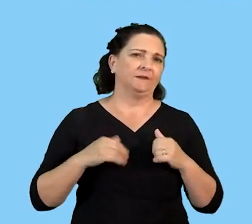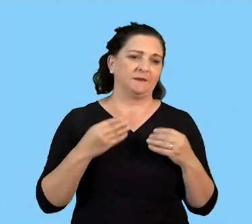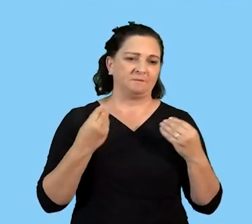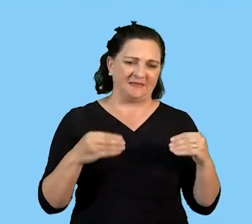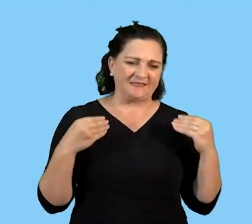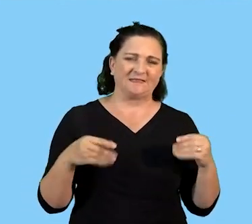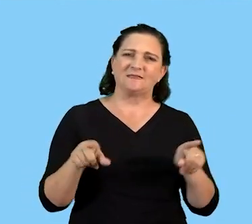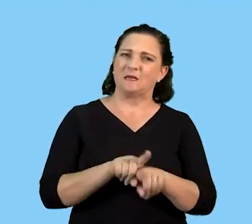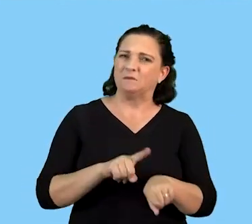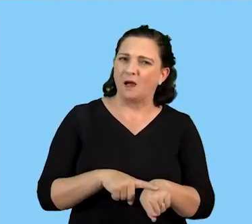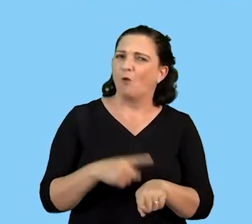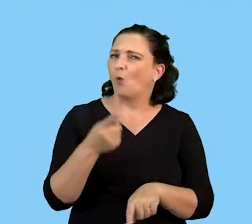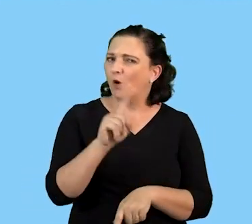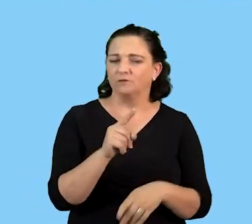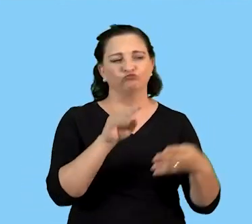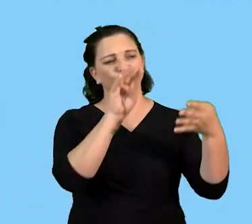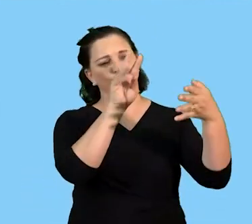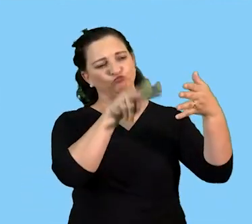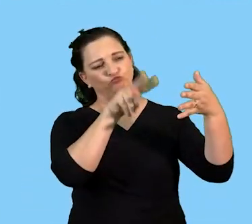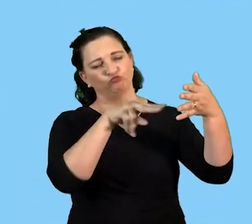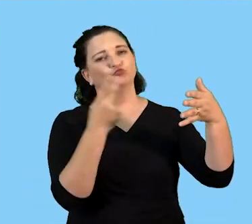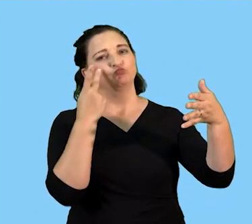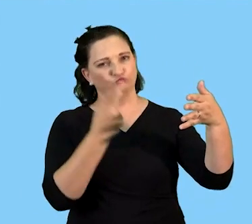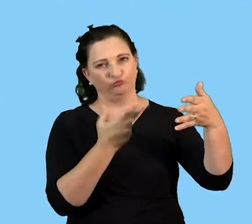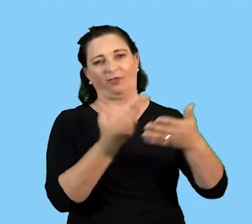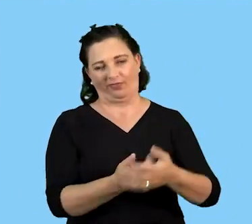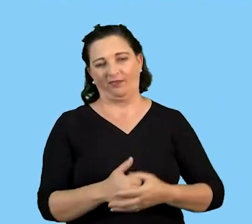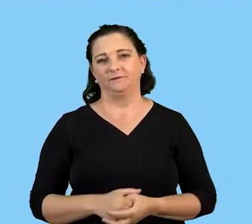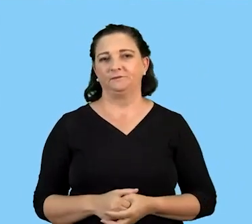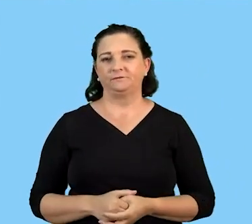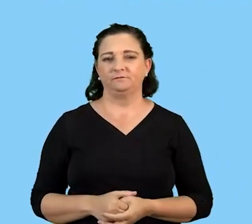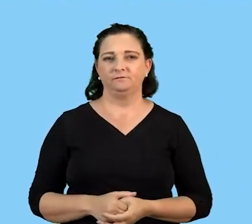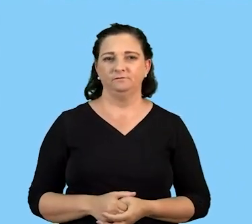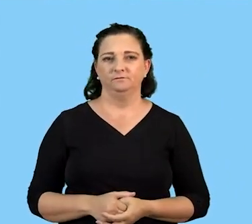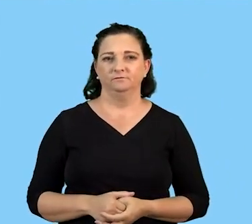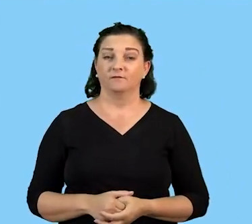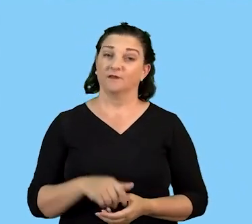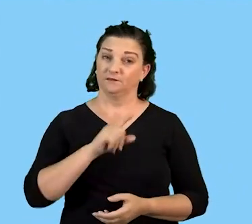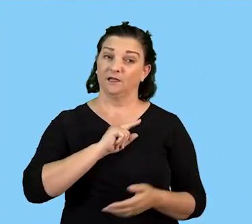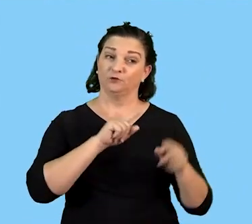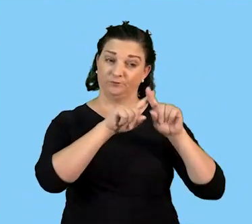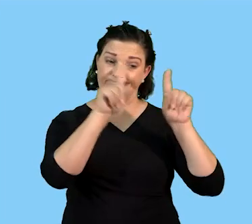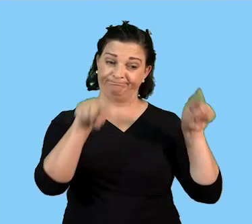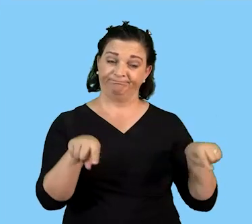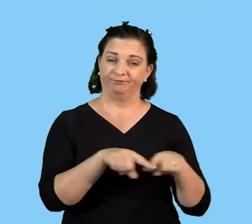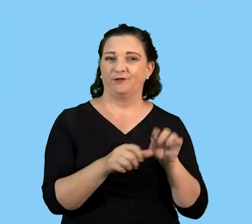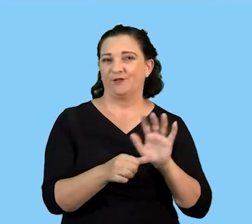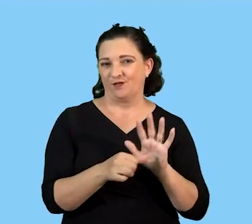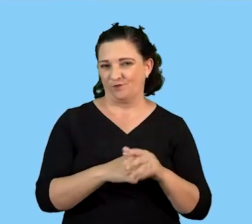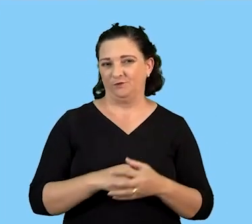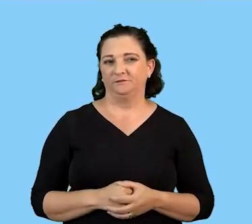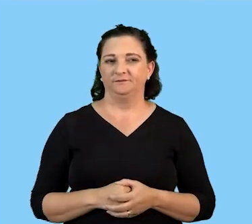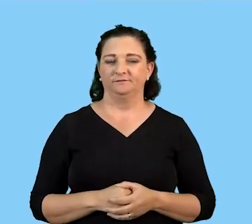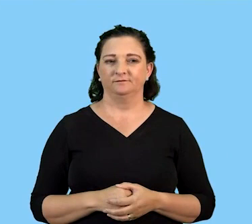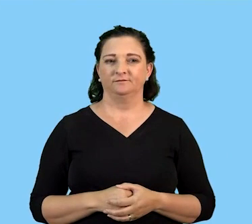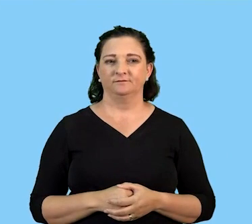activities are being done at the same time. They see that on a Gantt chart. So it's very important. Team